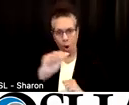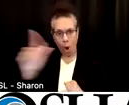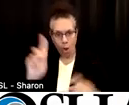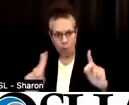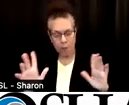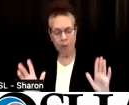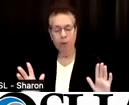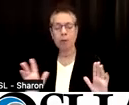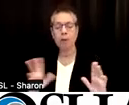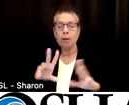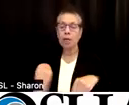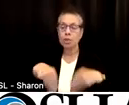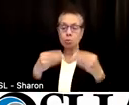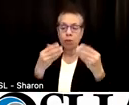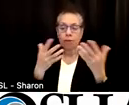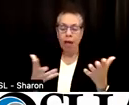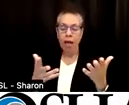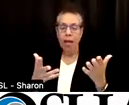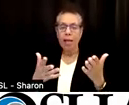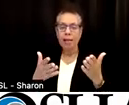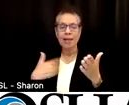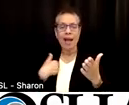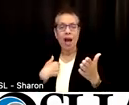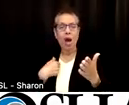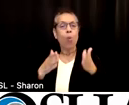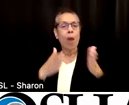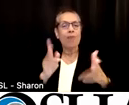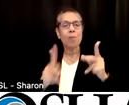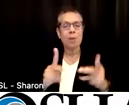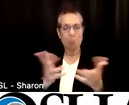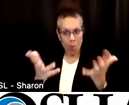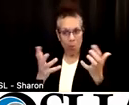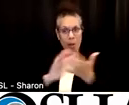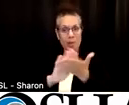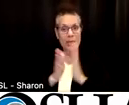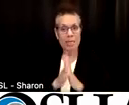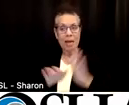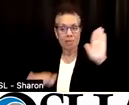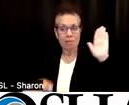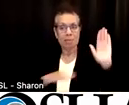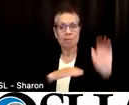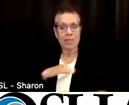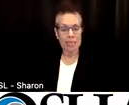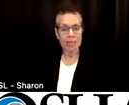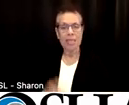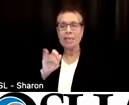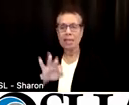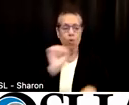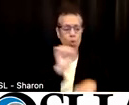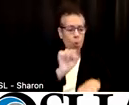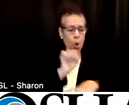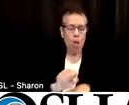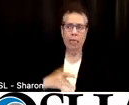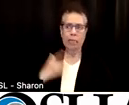provide a path to citizenship for people who are victims of crimes in the workplace.